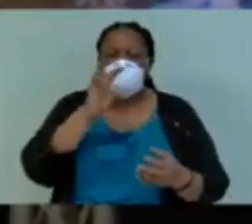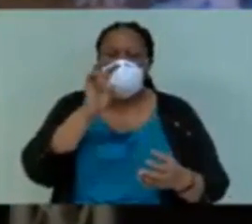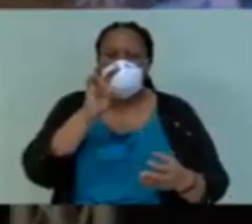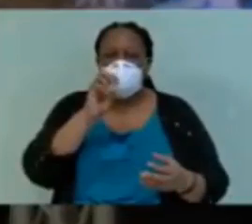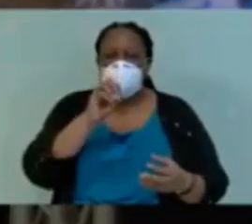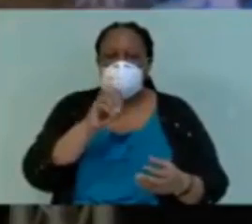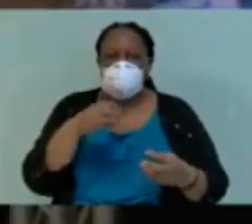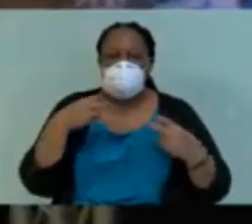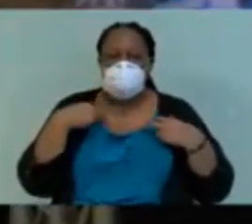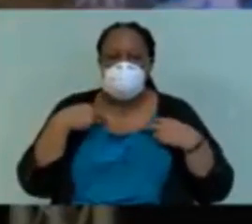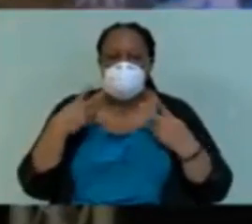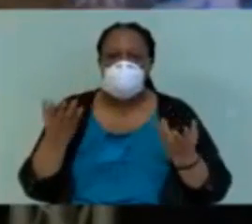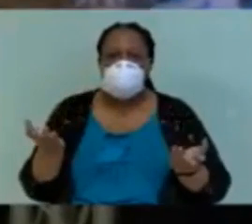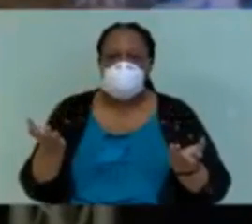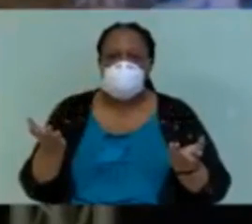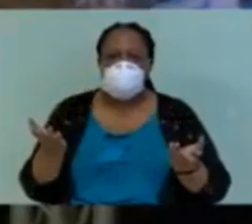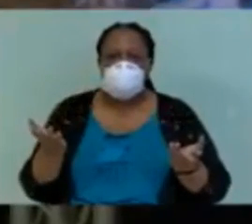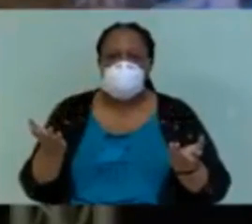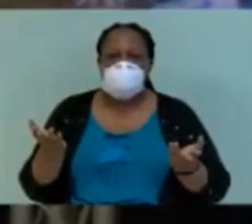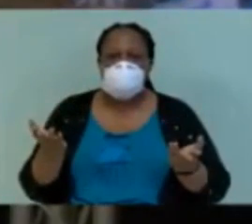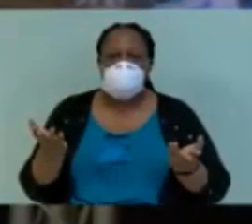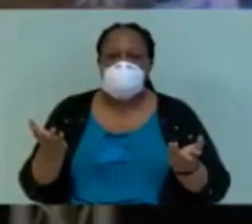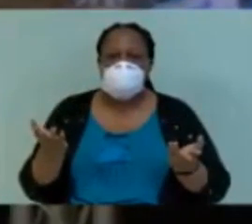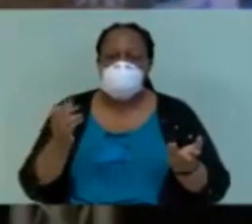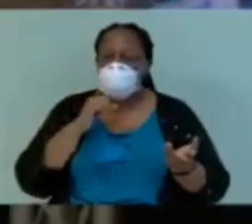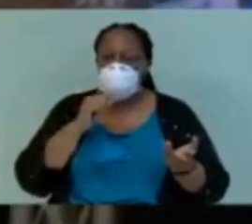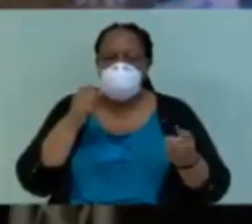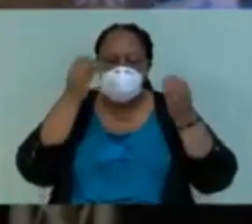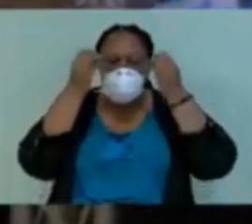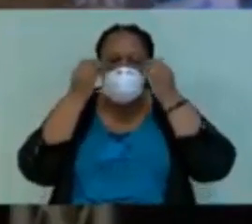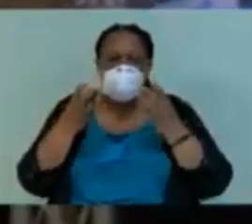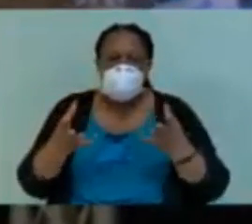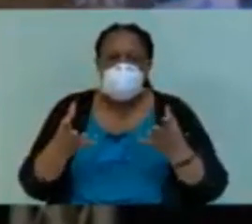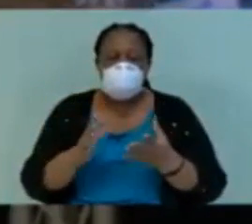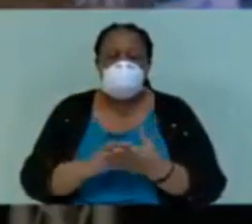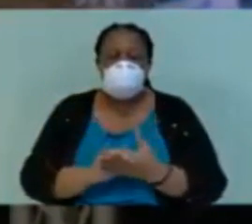Those who have markers inside and outside of the businesses,